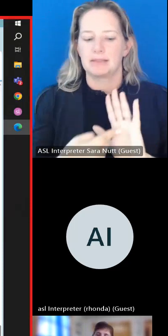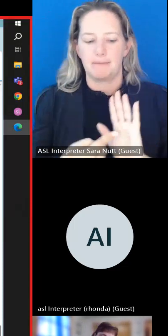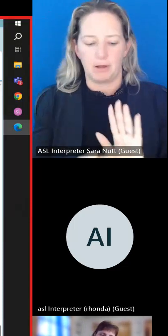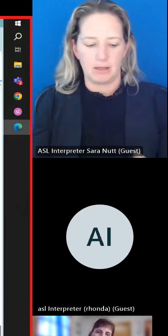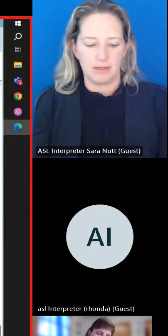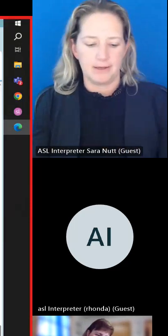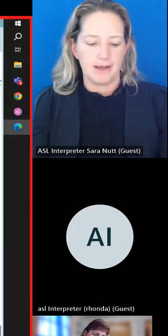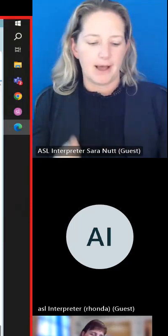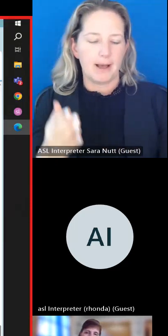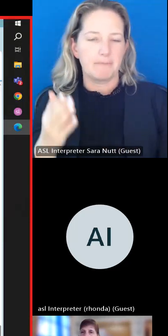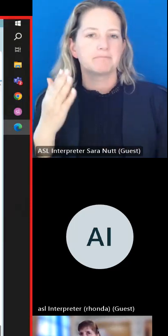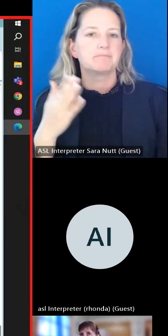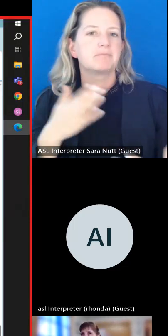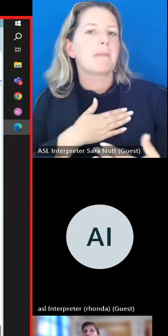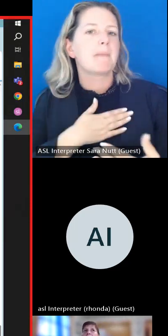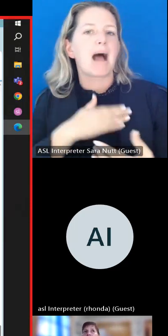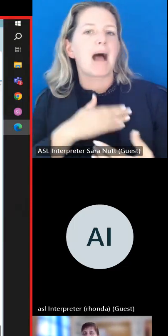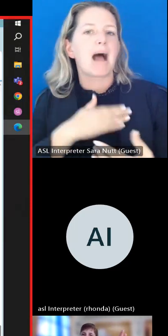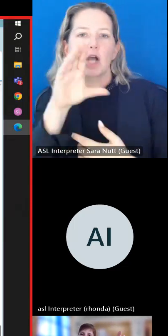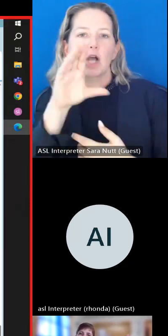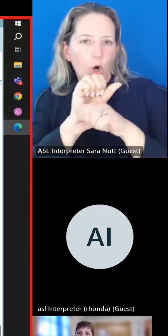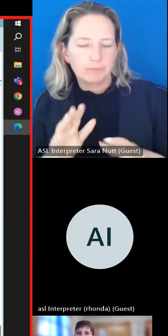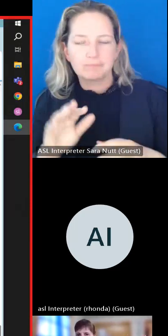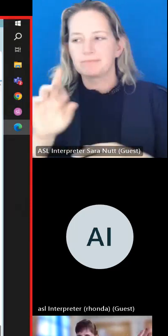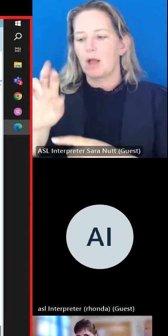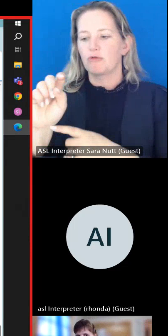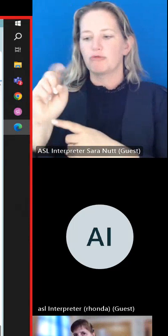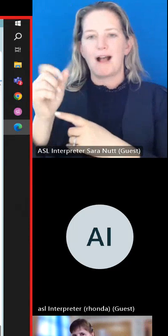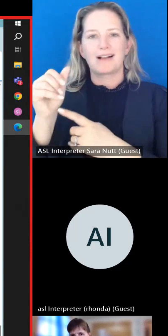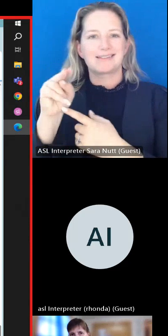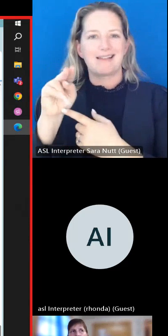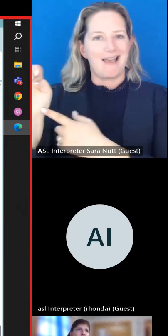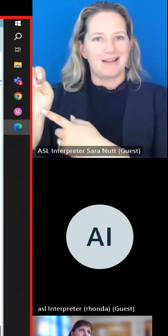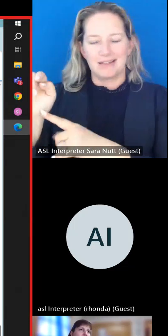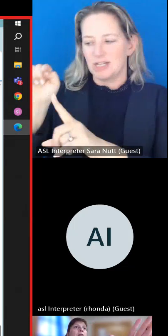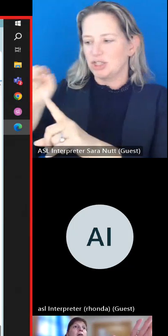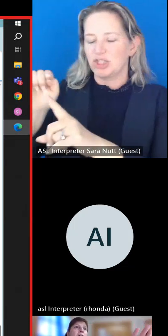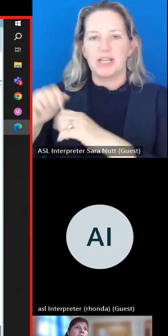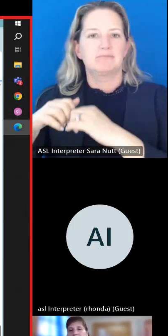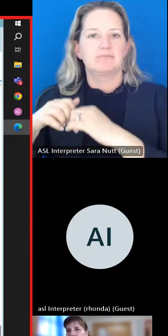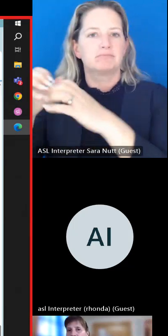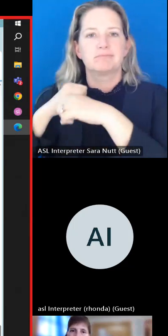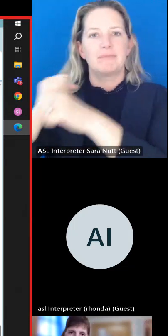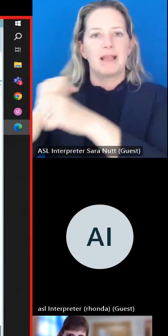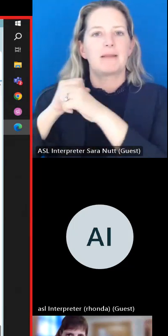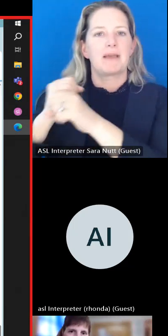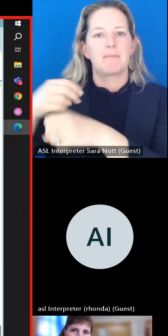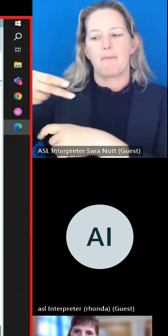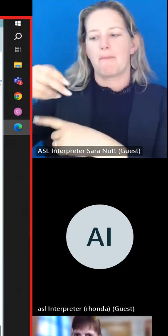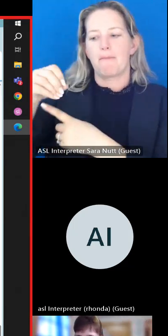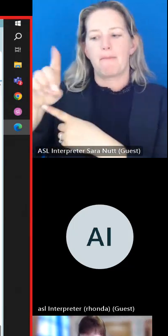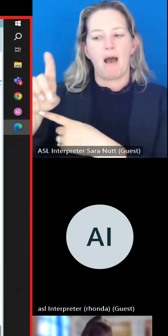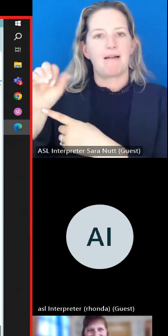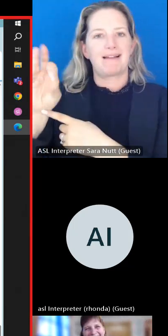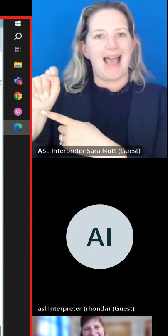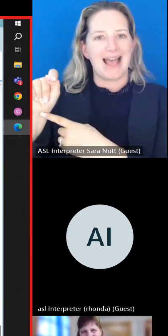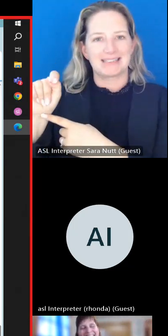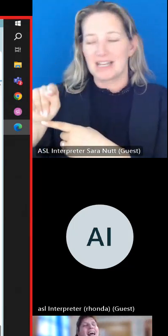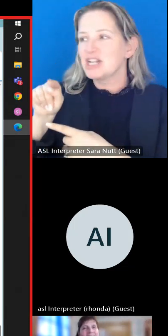my coworker Roxanne created enough podcasts in the last year to fill an Olympic-sized swimming